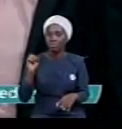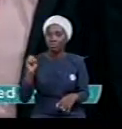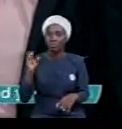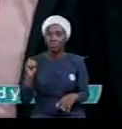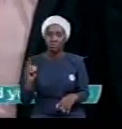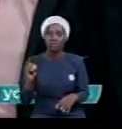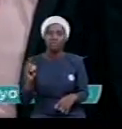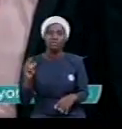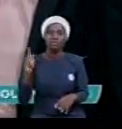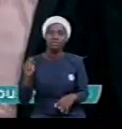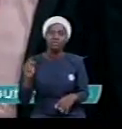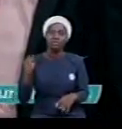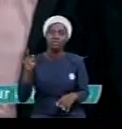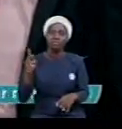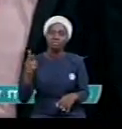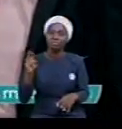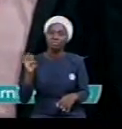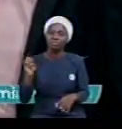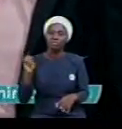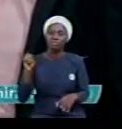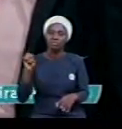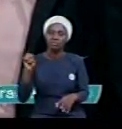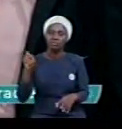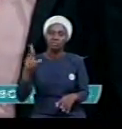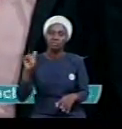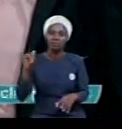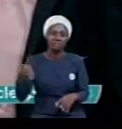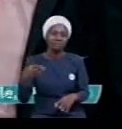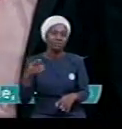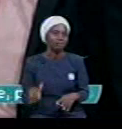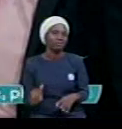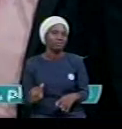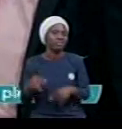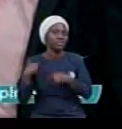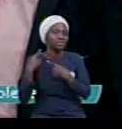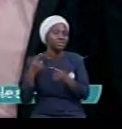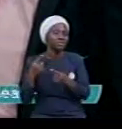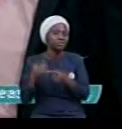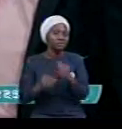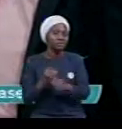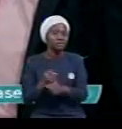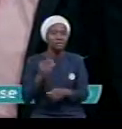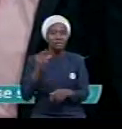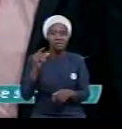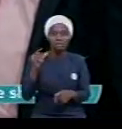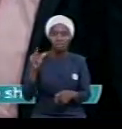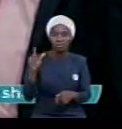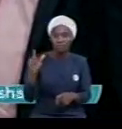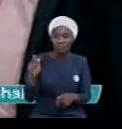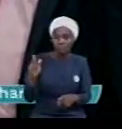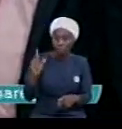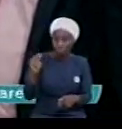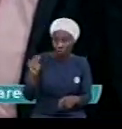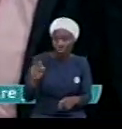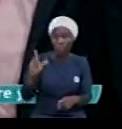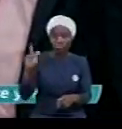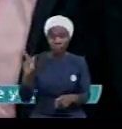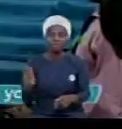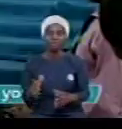since 2021 now, I started using this because I was having